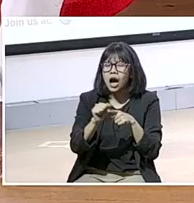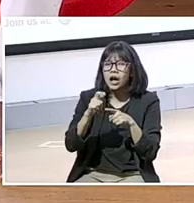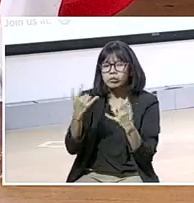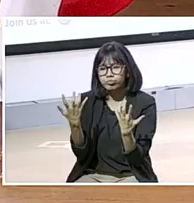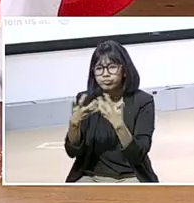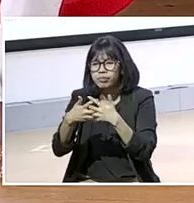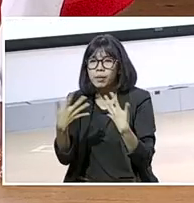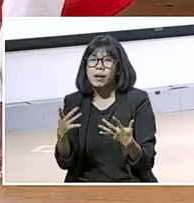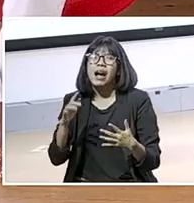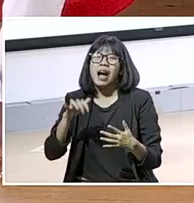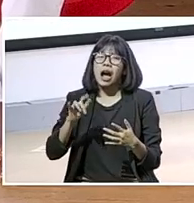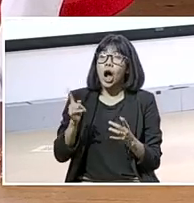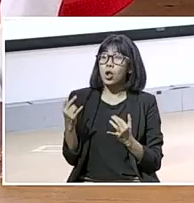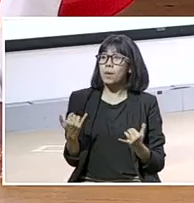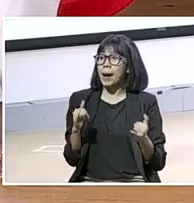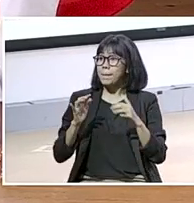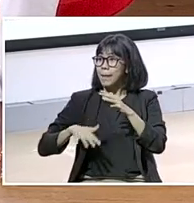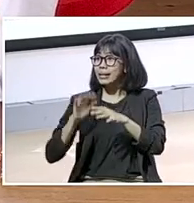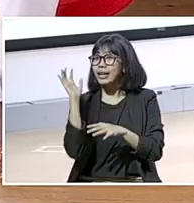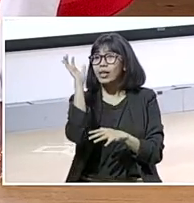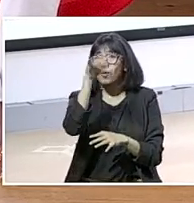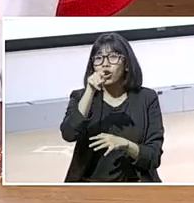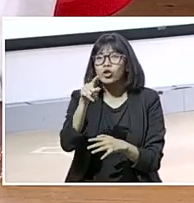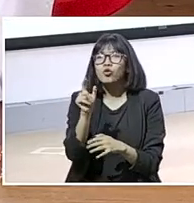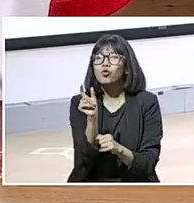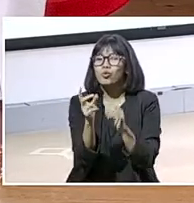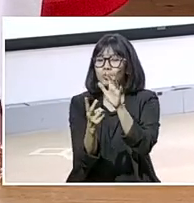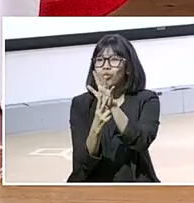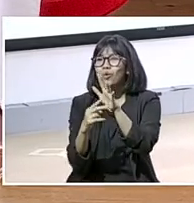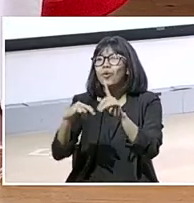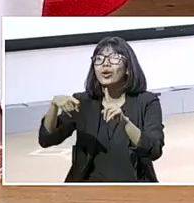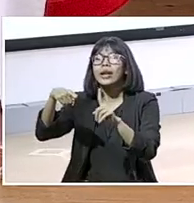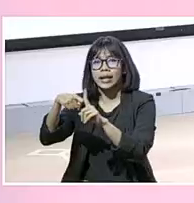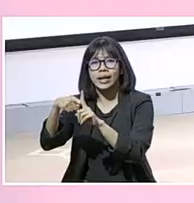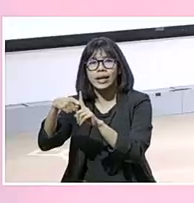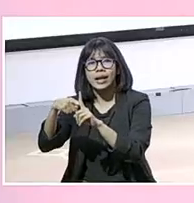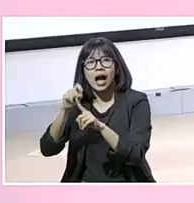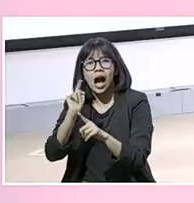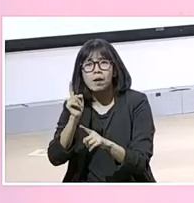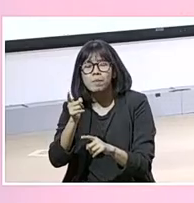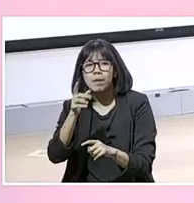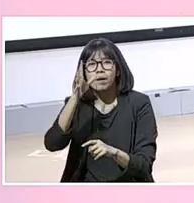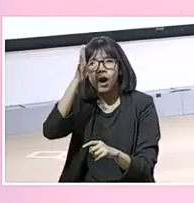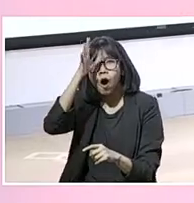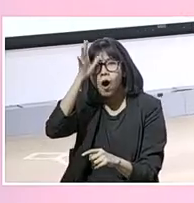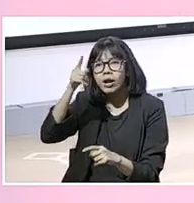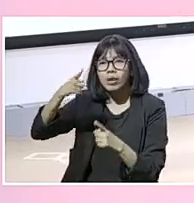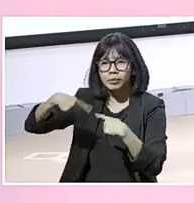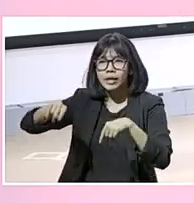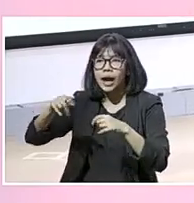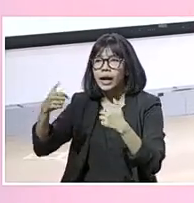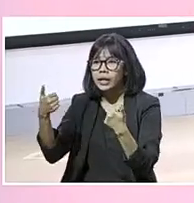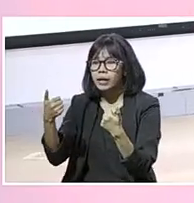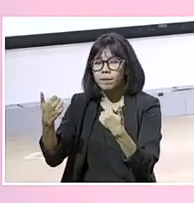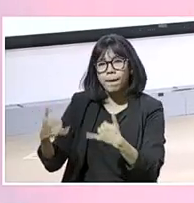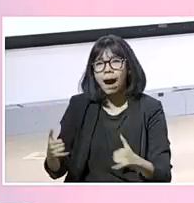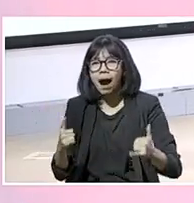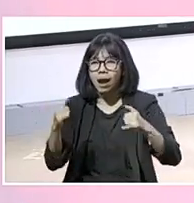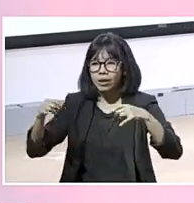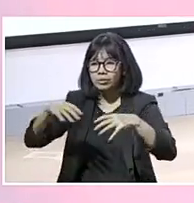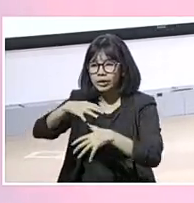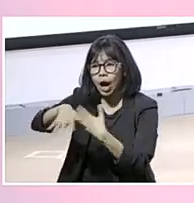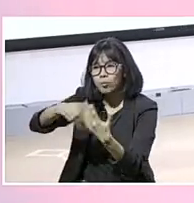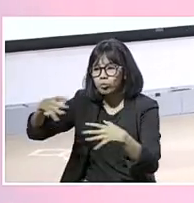comes to basketball is very unique because you don't need anyone else to work on your game. I think if you can